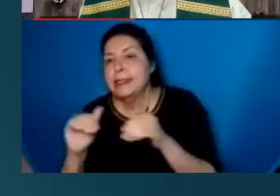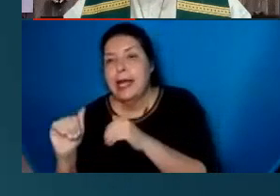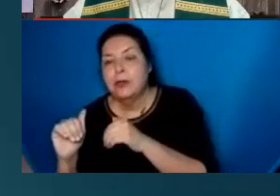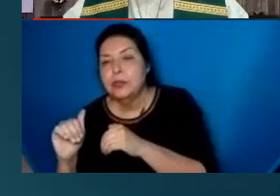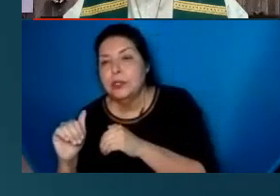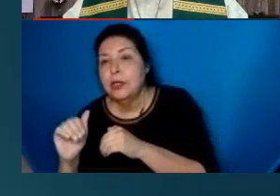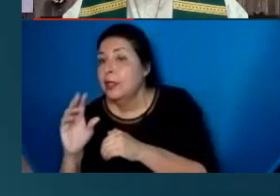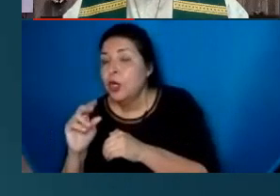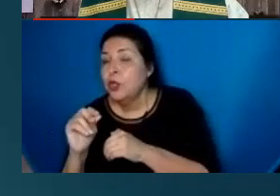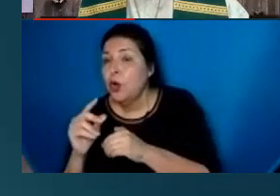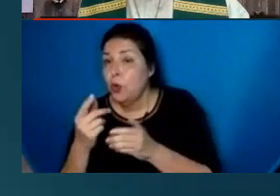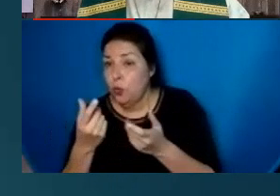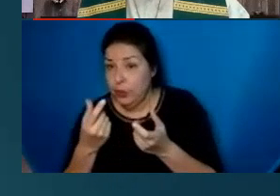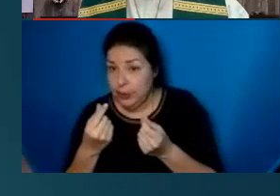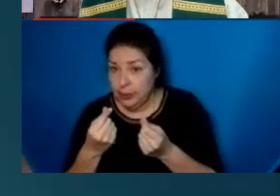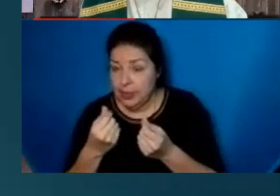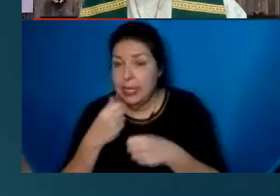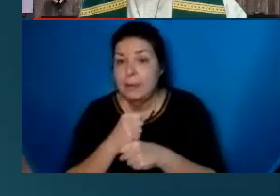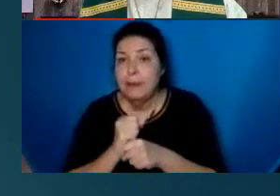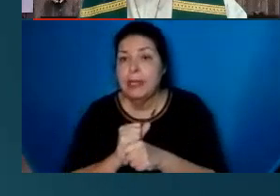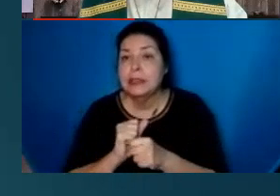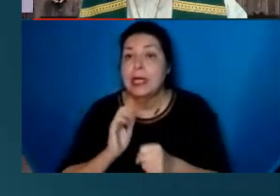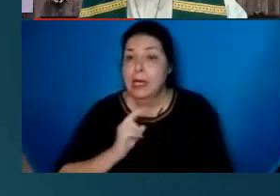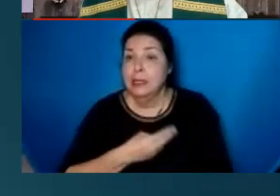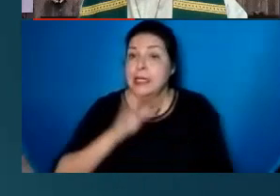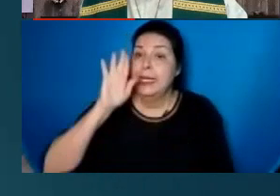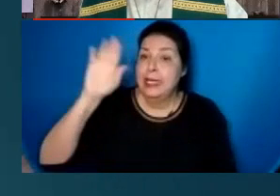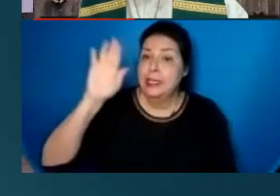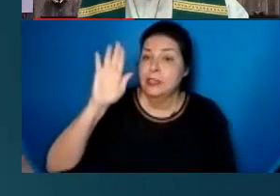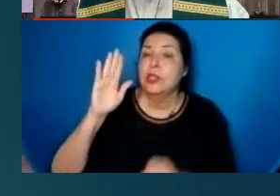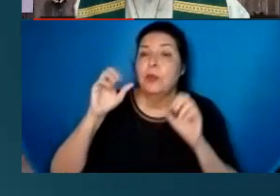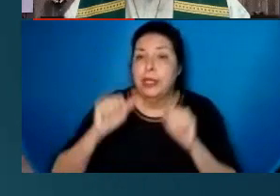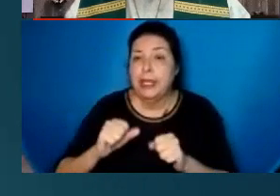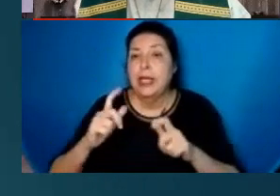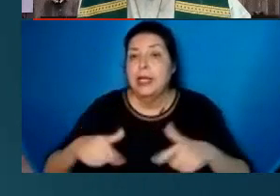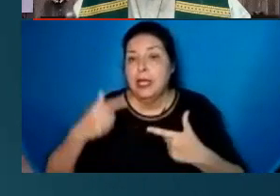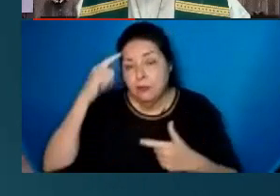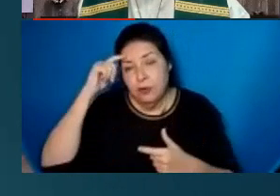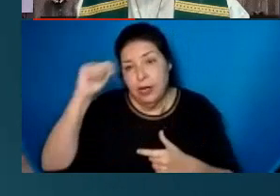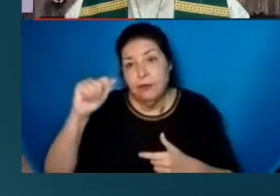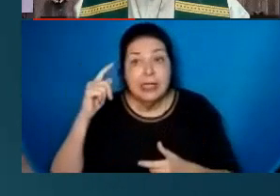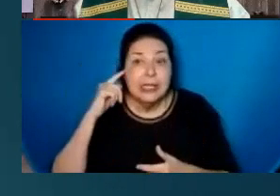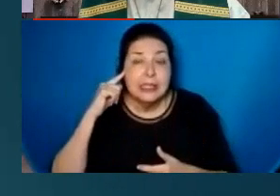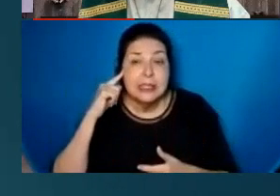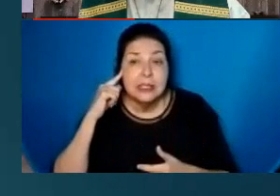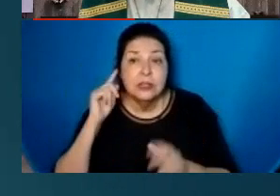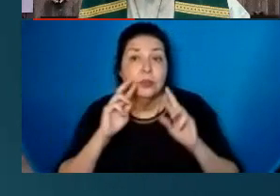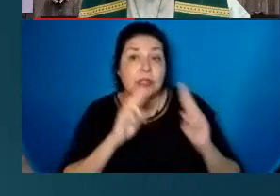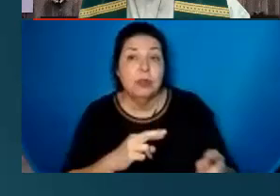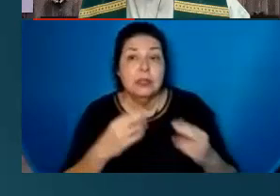us his own so that we may live with him forever. Listen to the response of the crowd in the